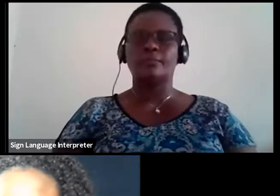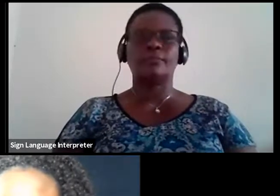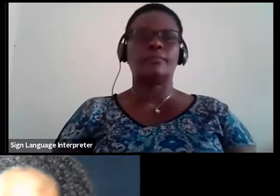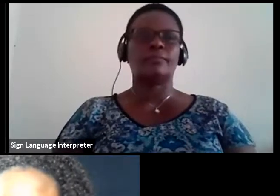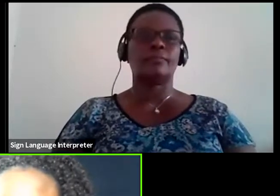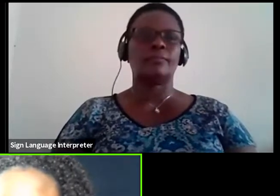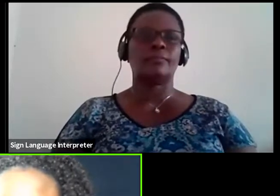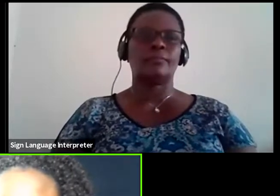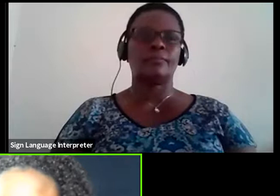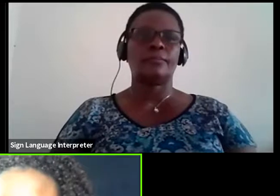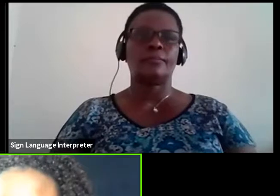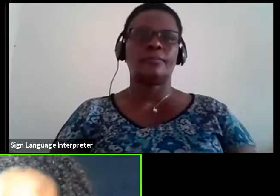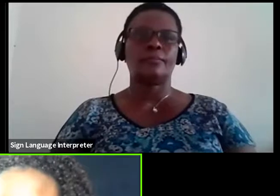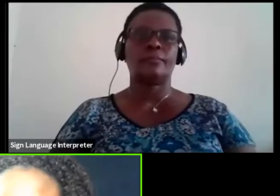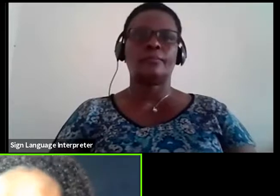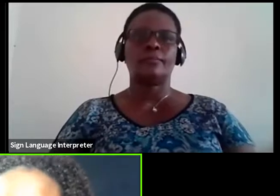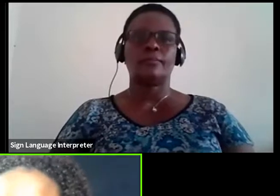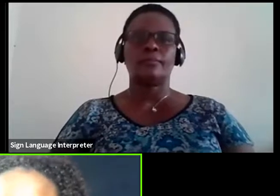Okay, if I may.